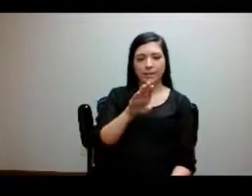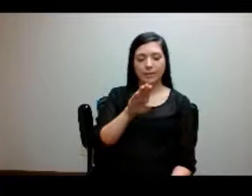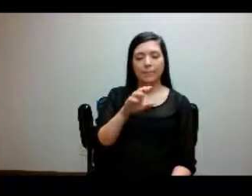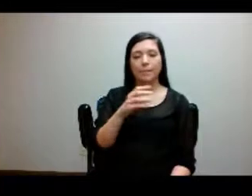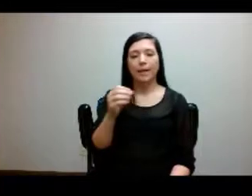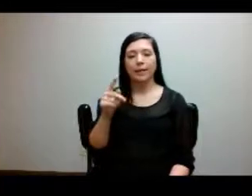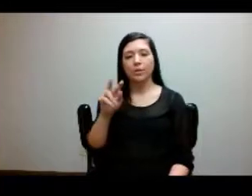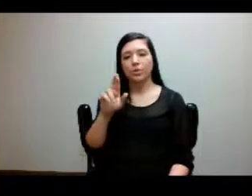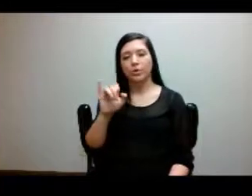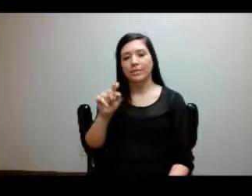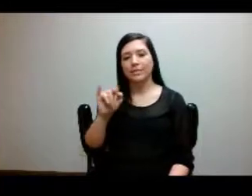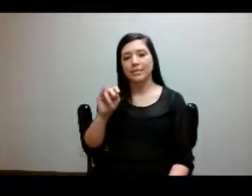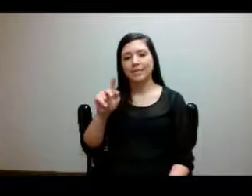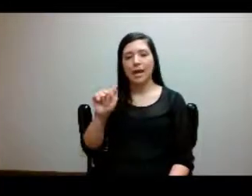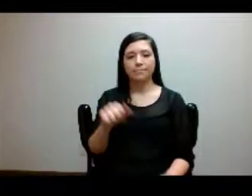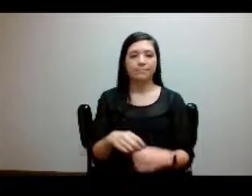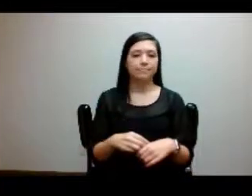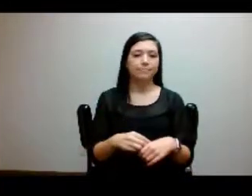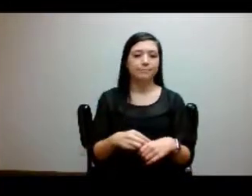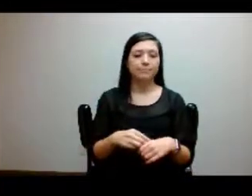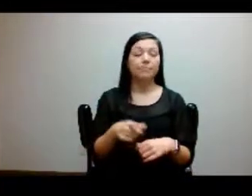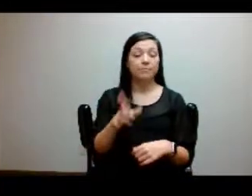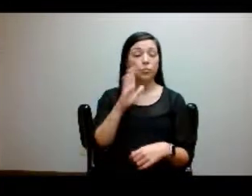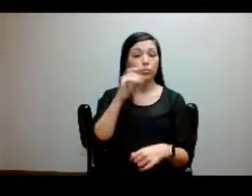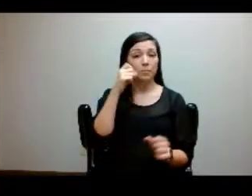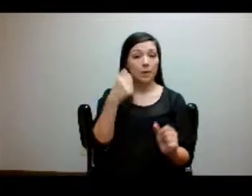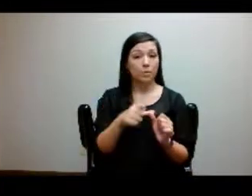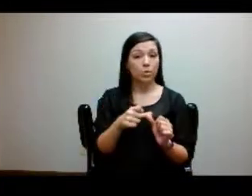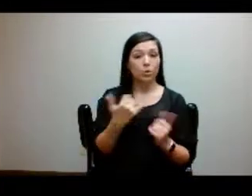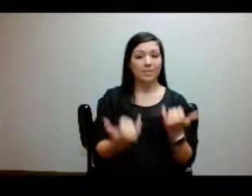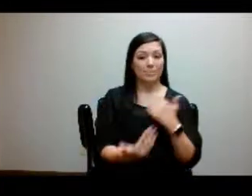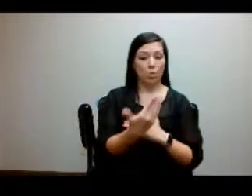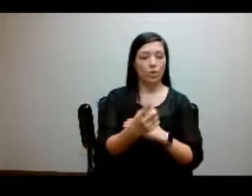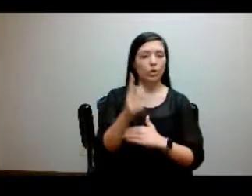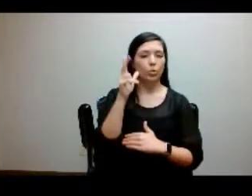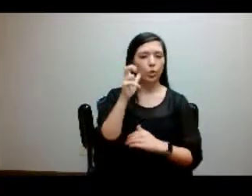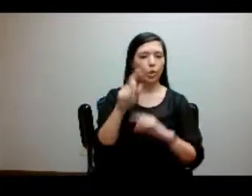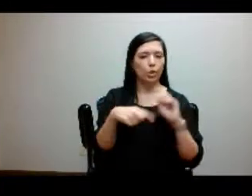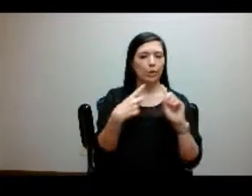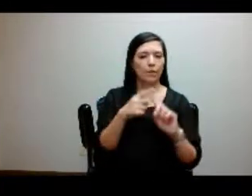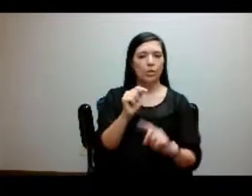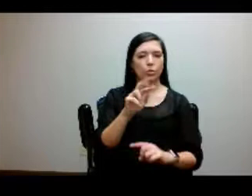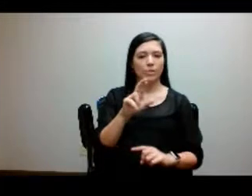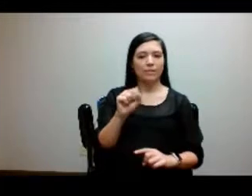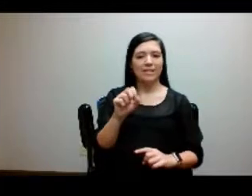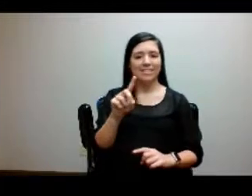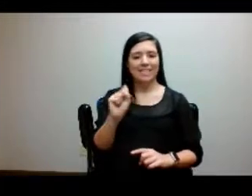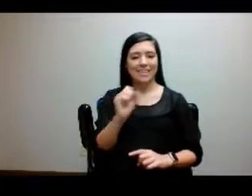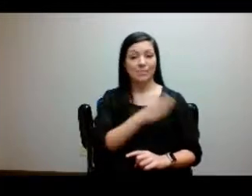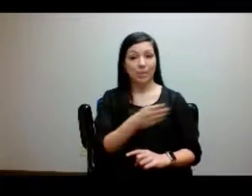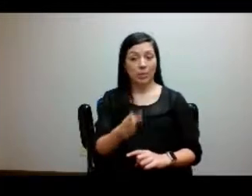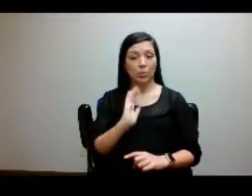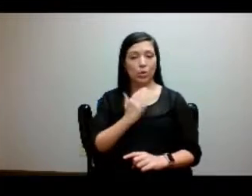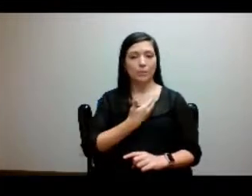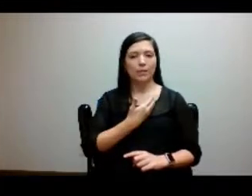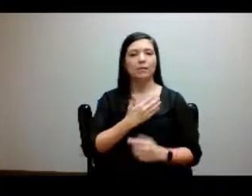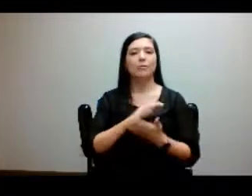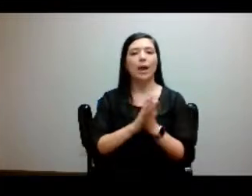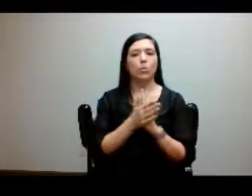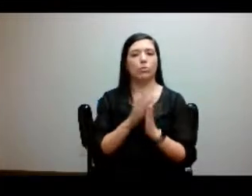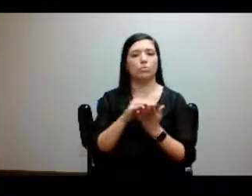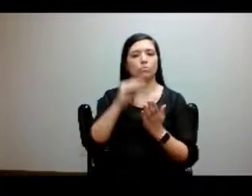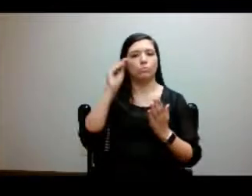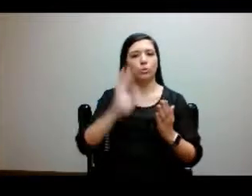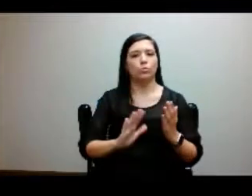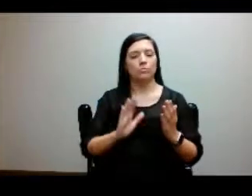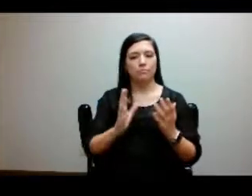Christina Lara. You'll recall that earlier this morning you heard about how Trinity River SDS Blackboard became our student engagement platform. Well,